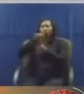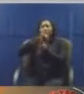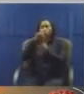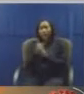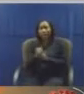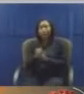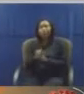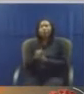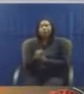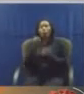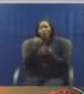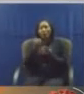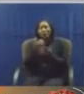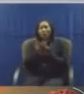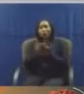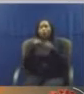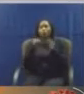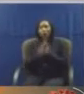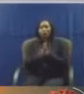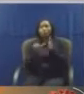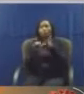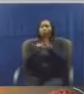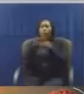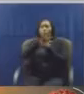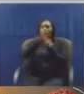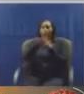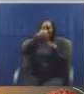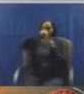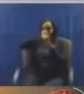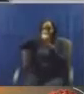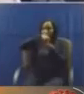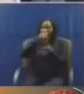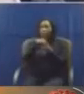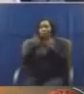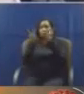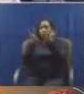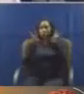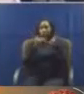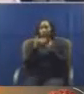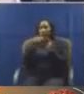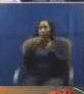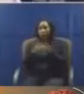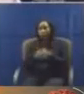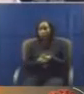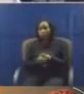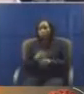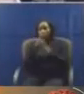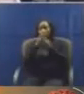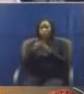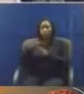also referred to the importance of families in this regard. Thank you. Thank you, Honourable Member. Honourable Minister.